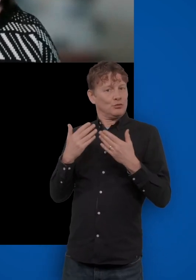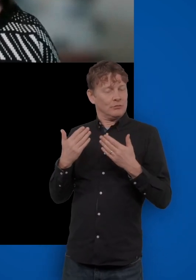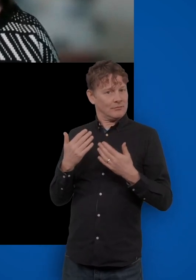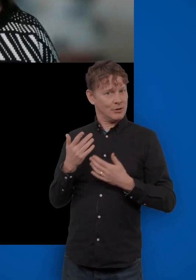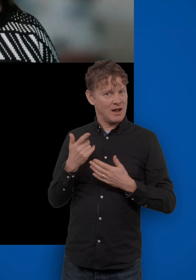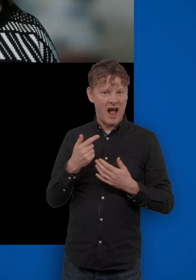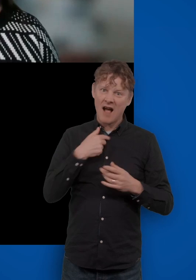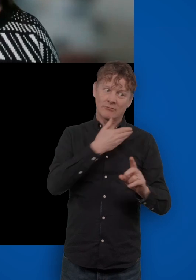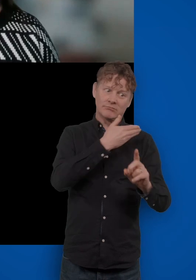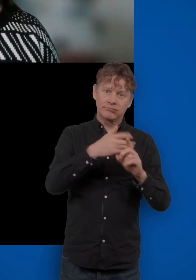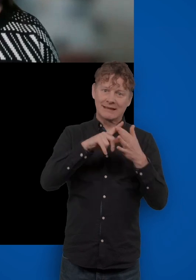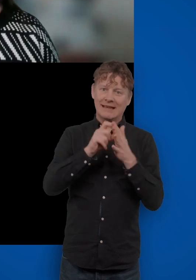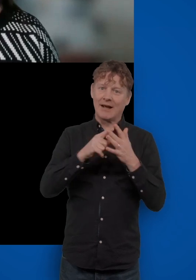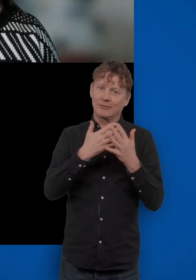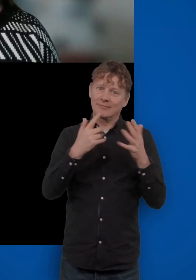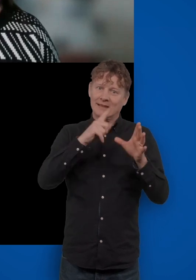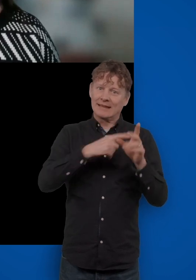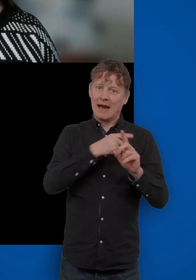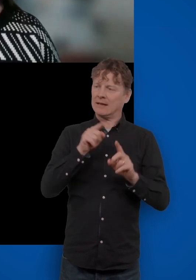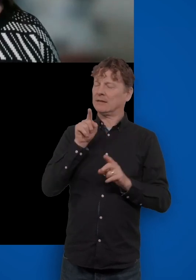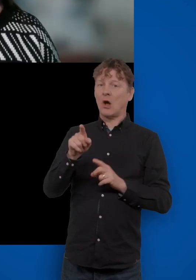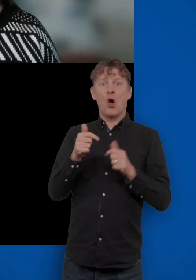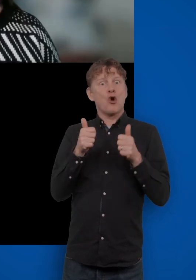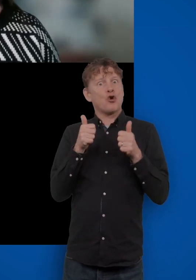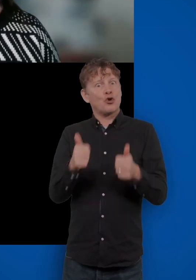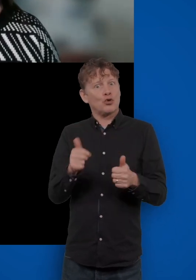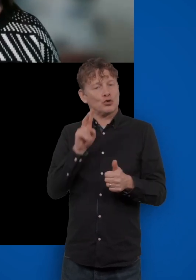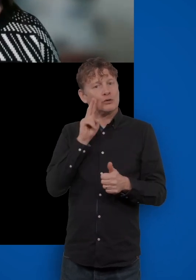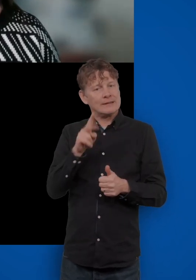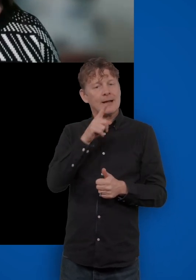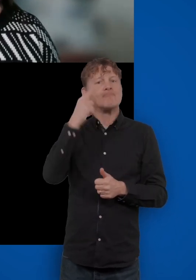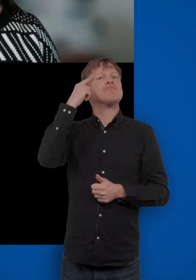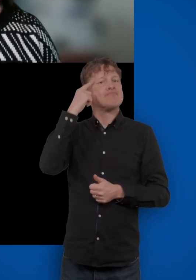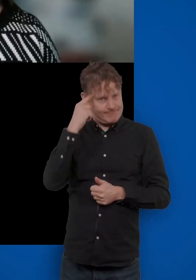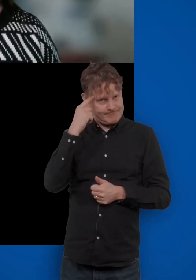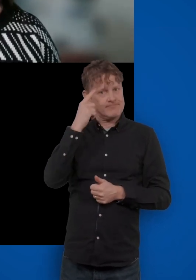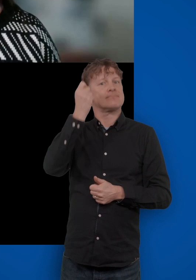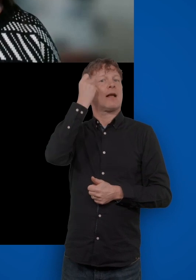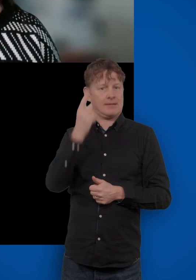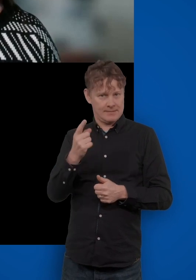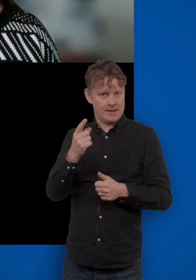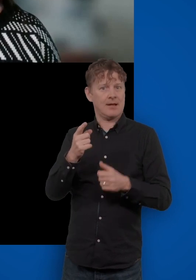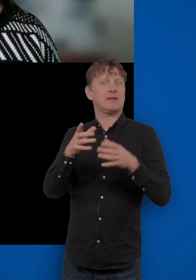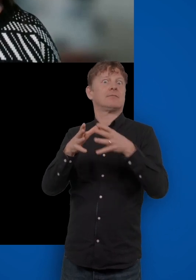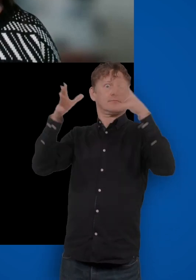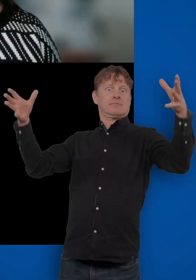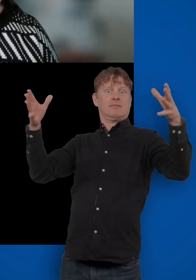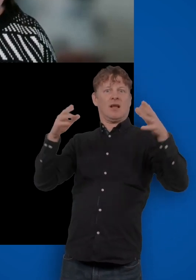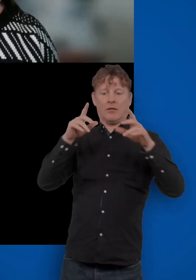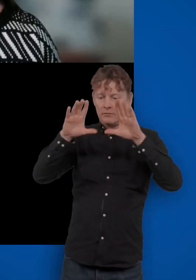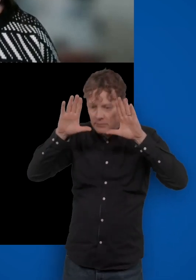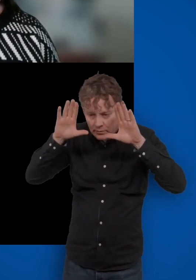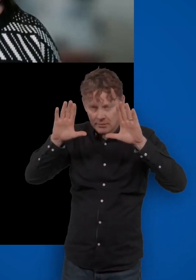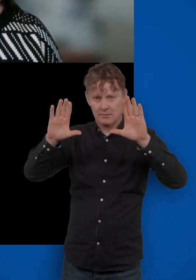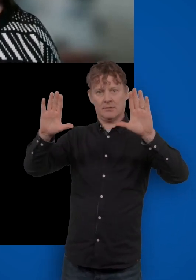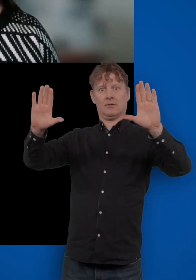sort of area for a little while, and it's good to see that emphasis on we're trying to see the bigger